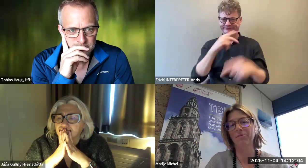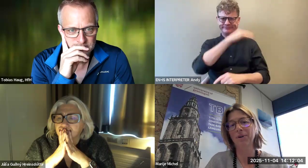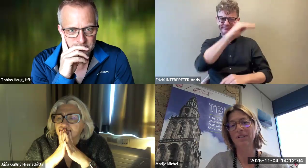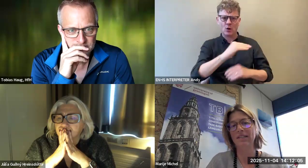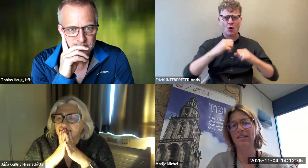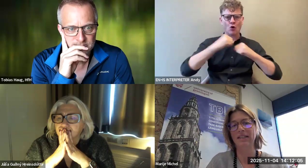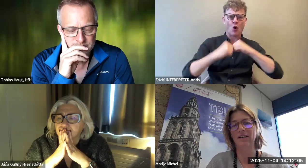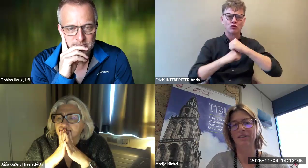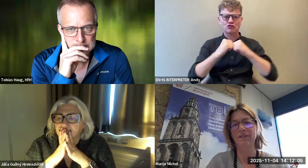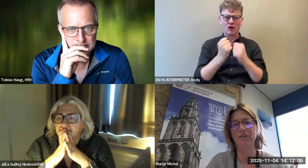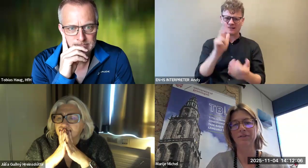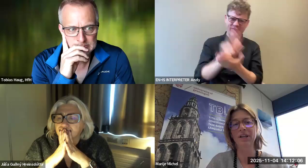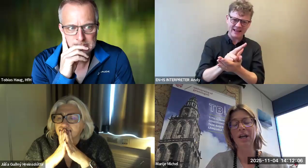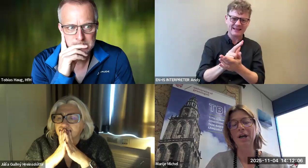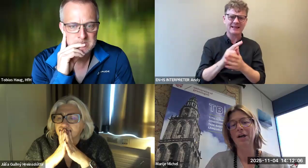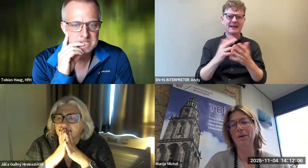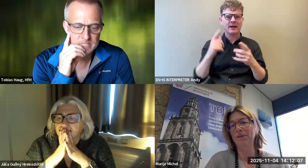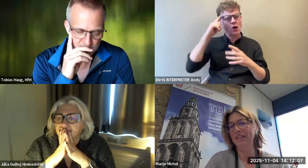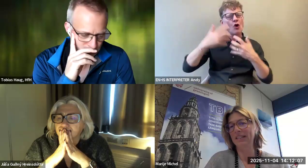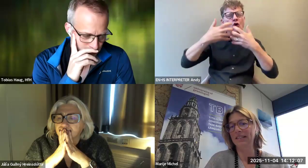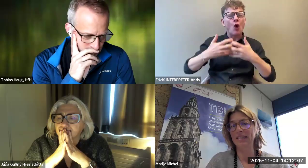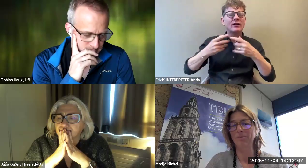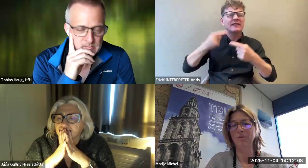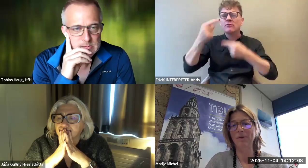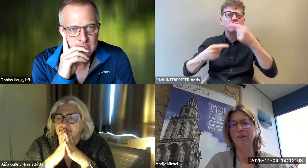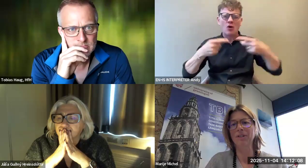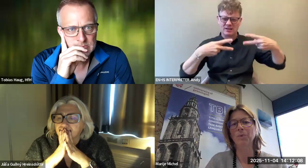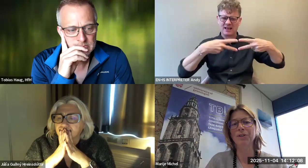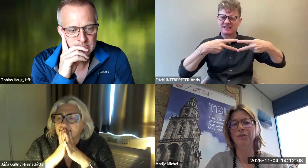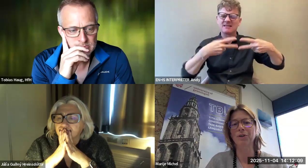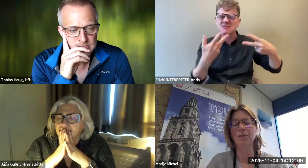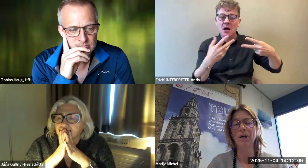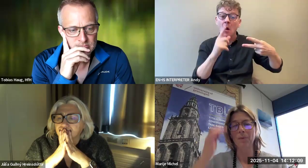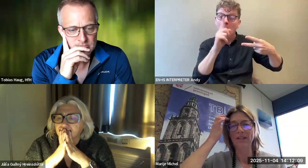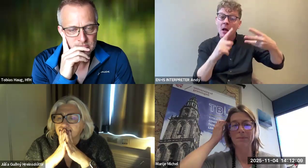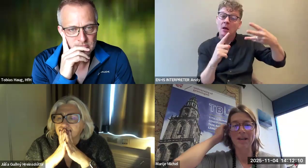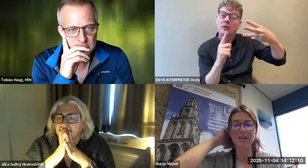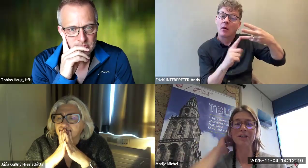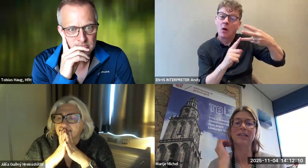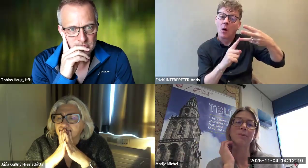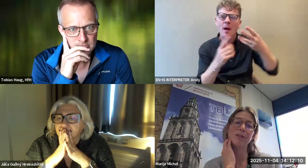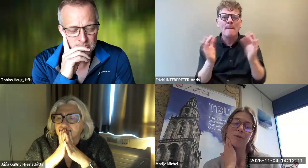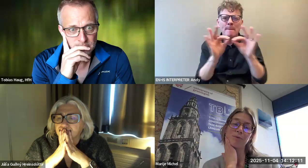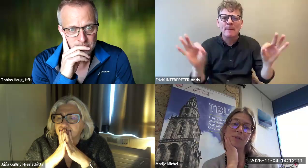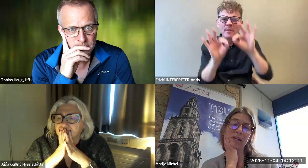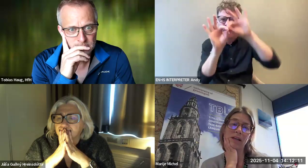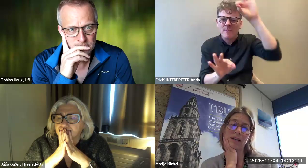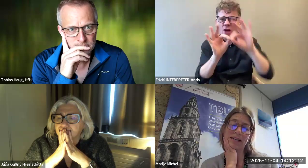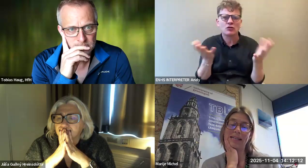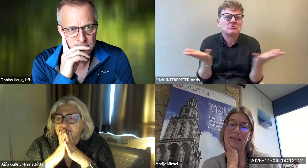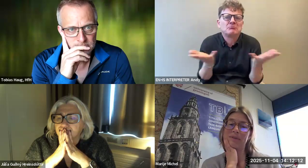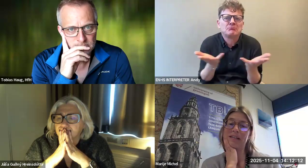the cognitive processes that are involved. But in assessment, we might also want to know whether the measures that we